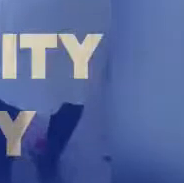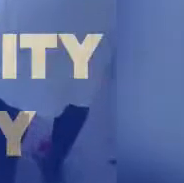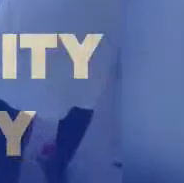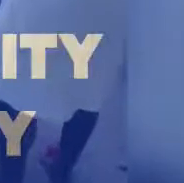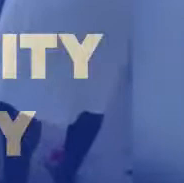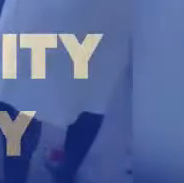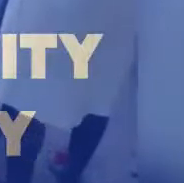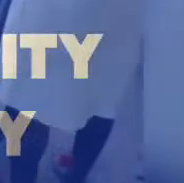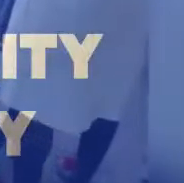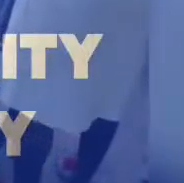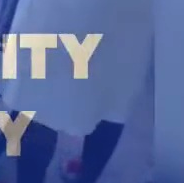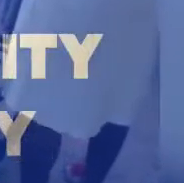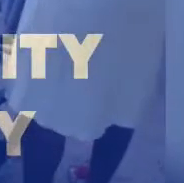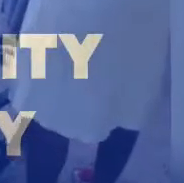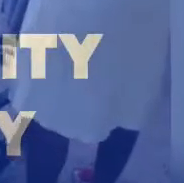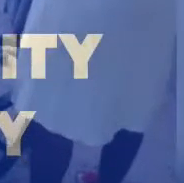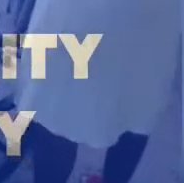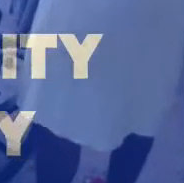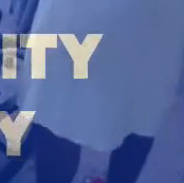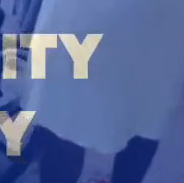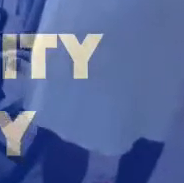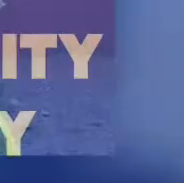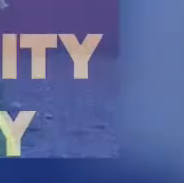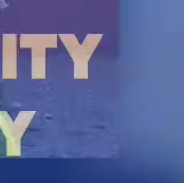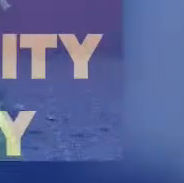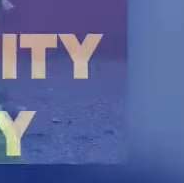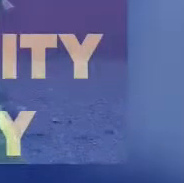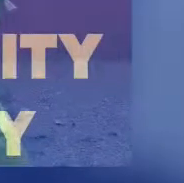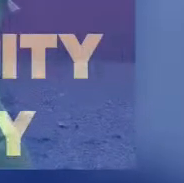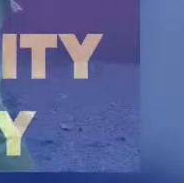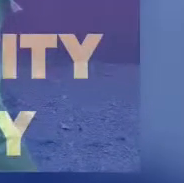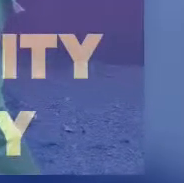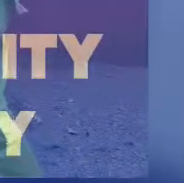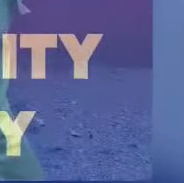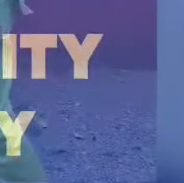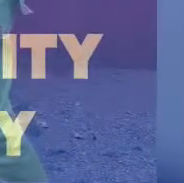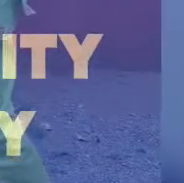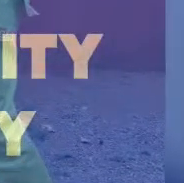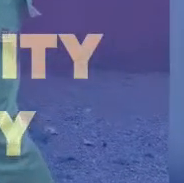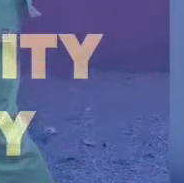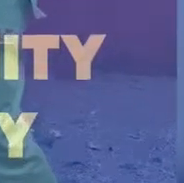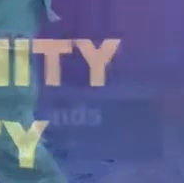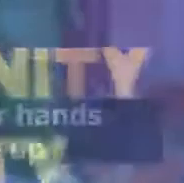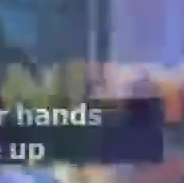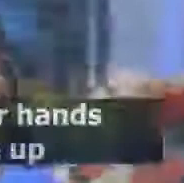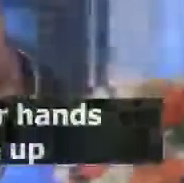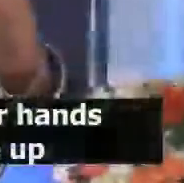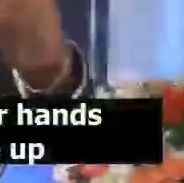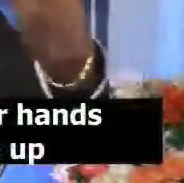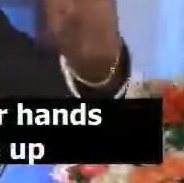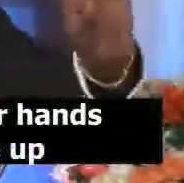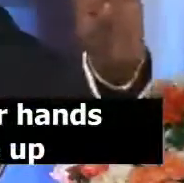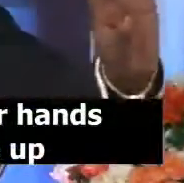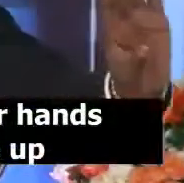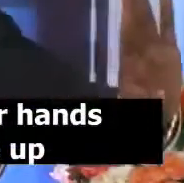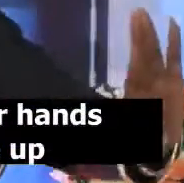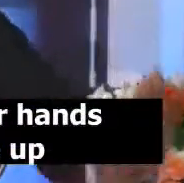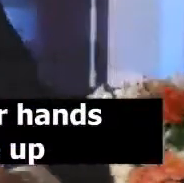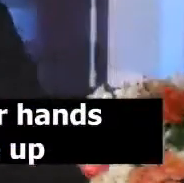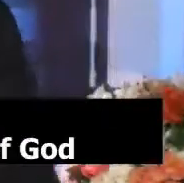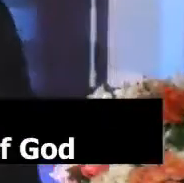been held in your hands. From the moment that I wake